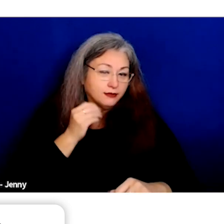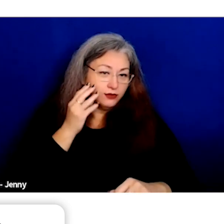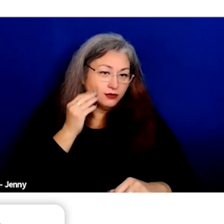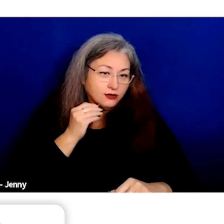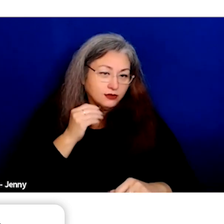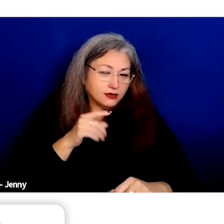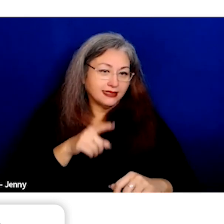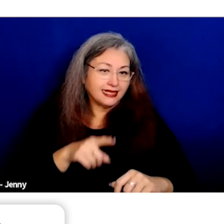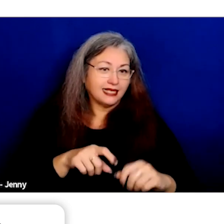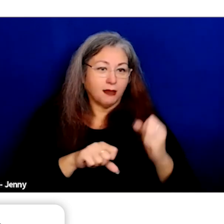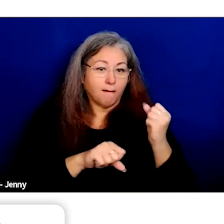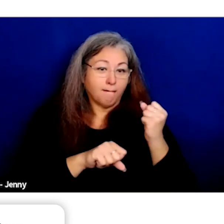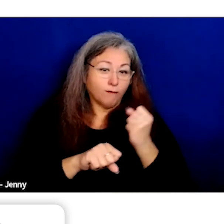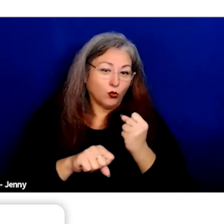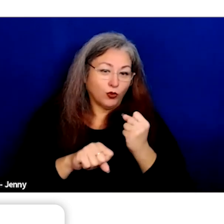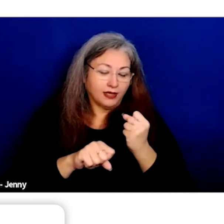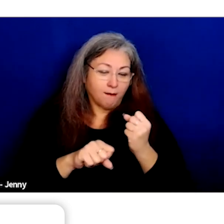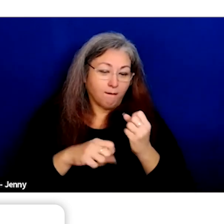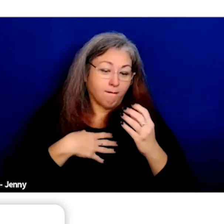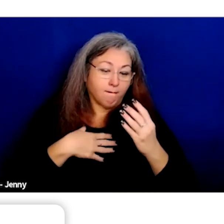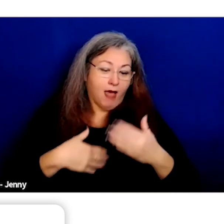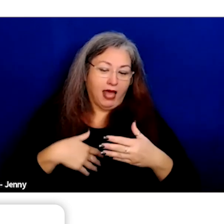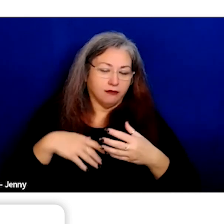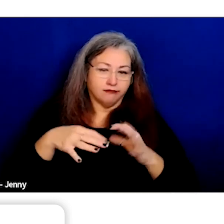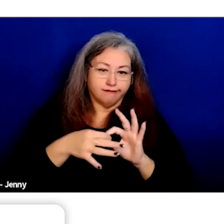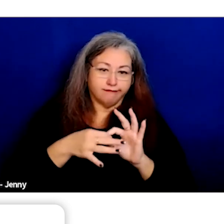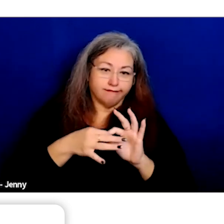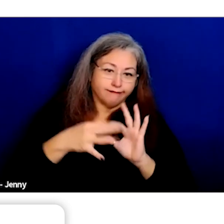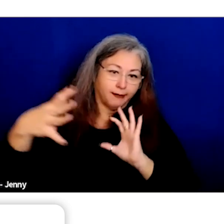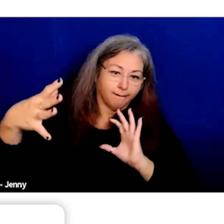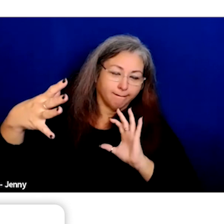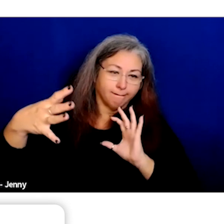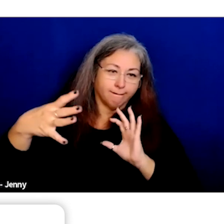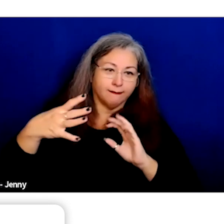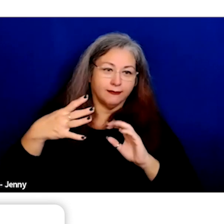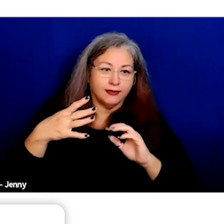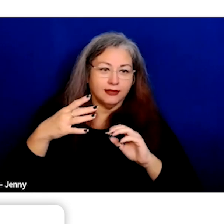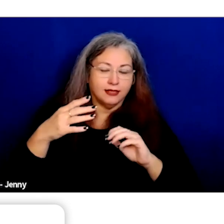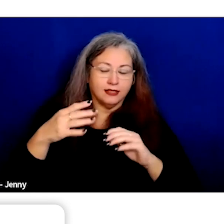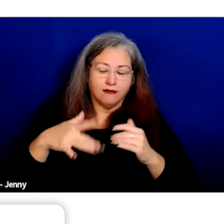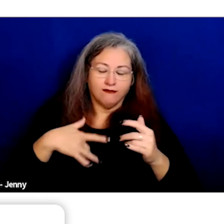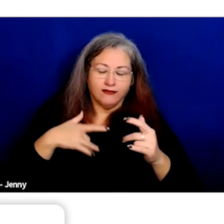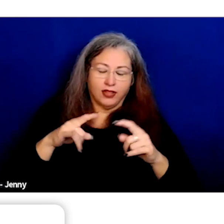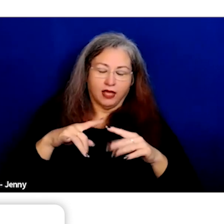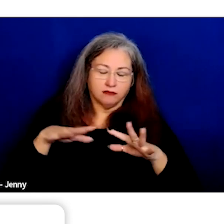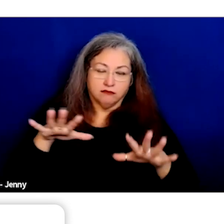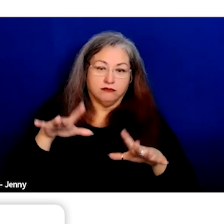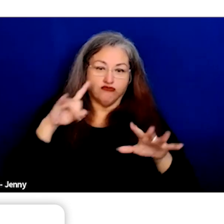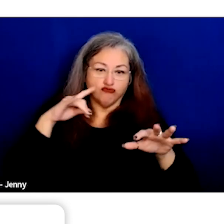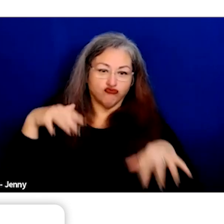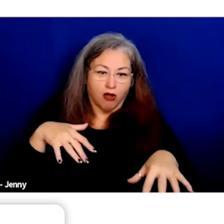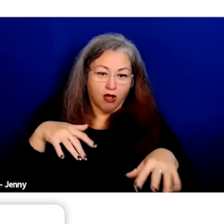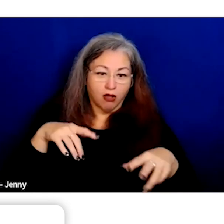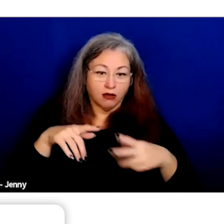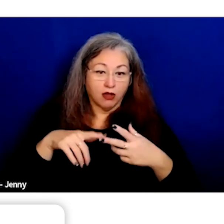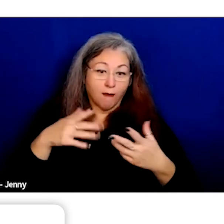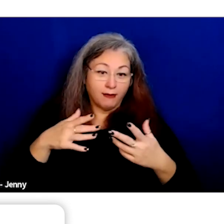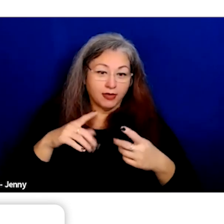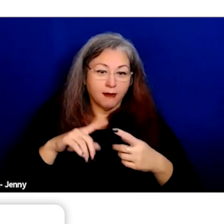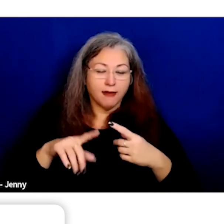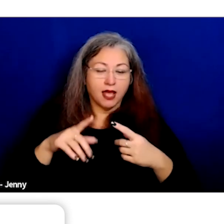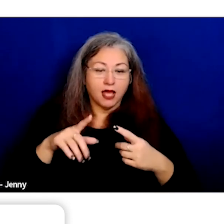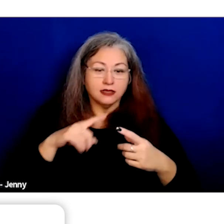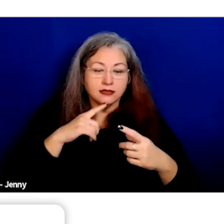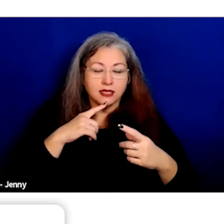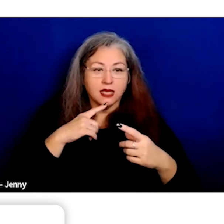that's pulling me out of my body in a way that's jarring, right? Like, or maybe not, right? So chronic